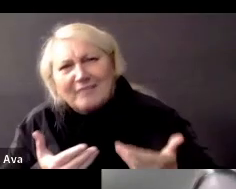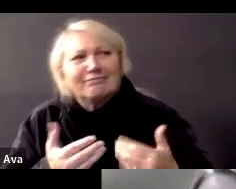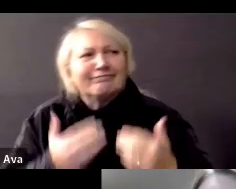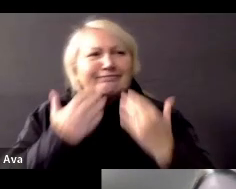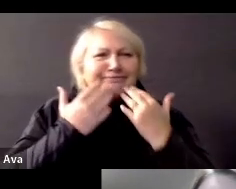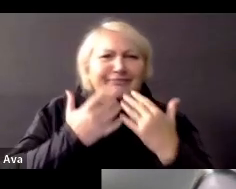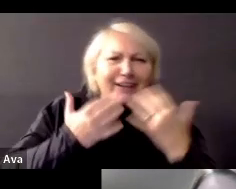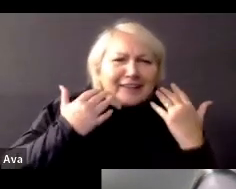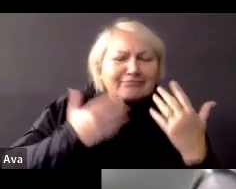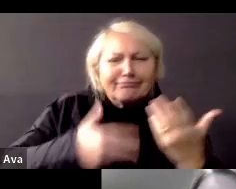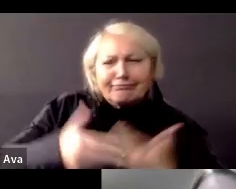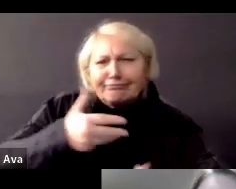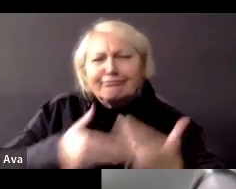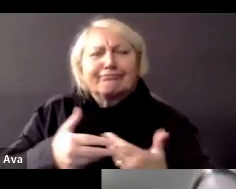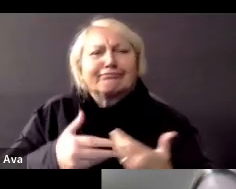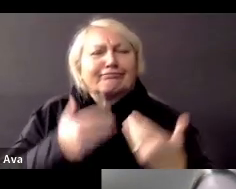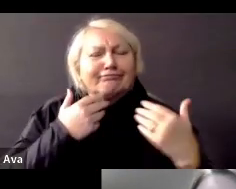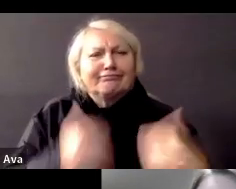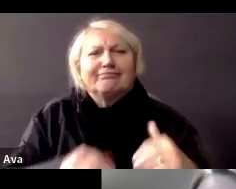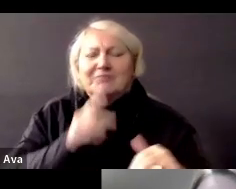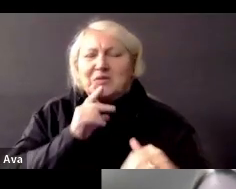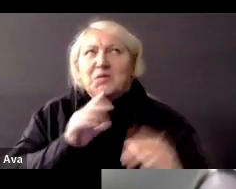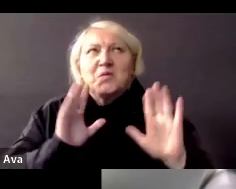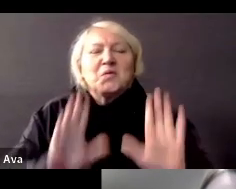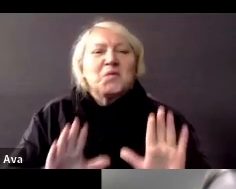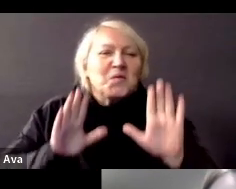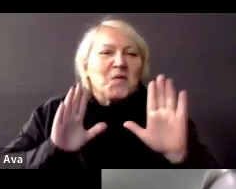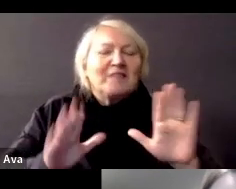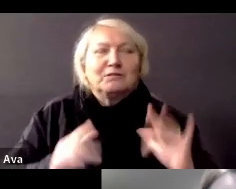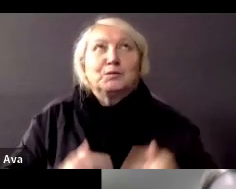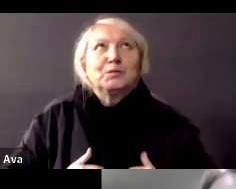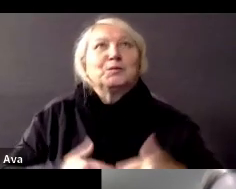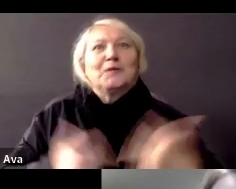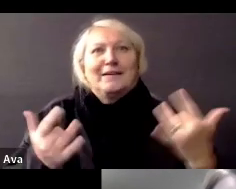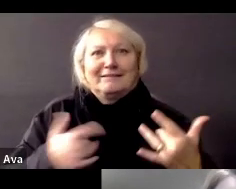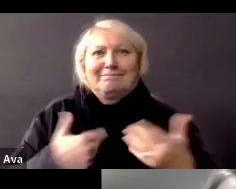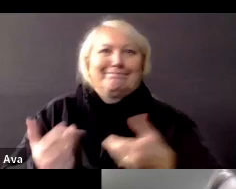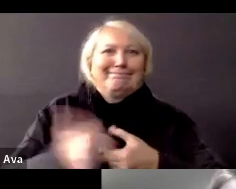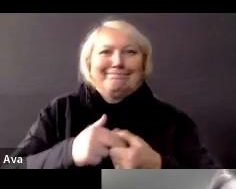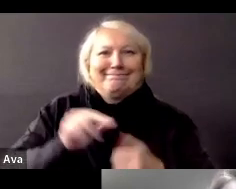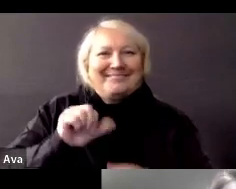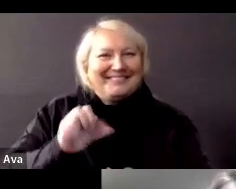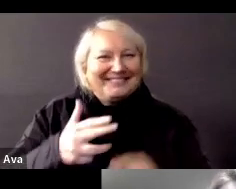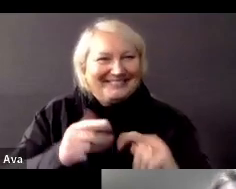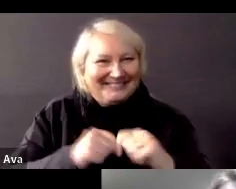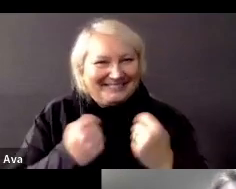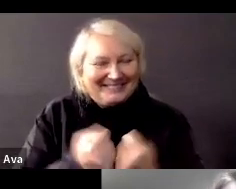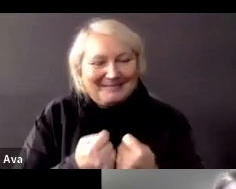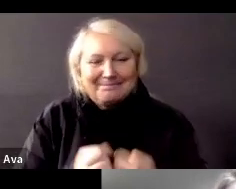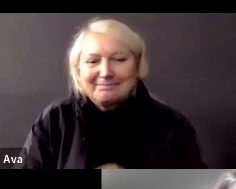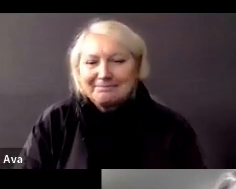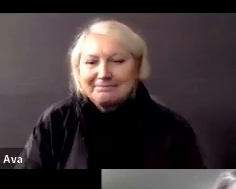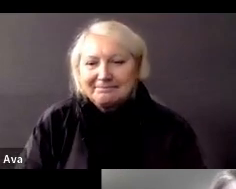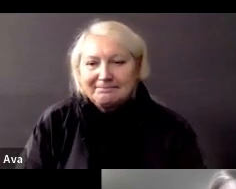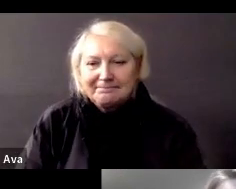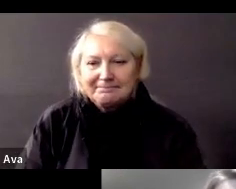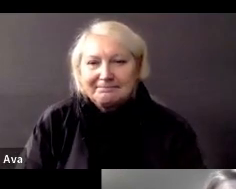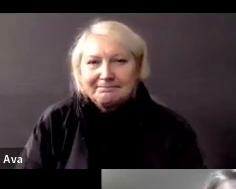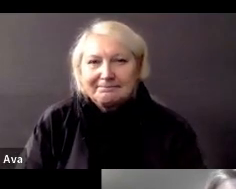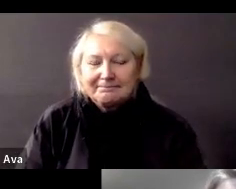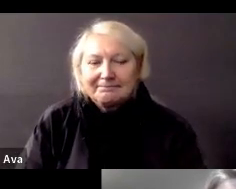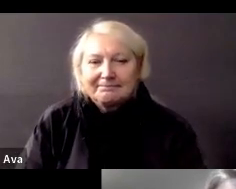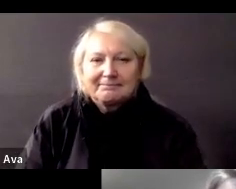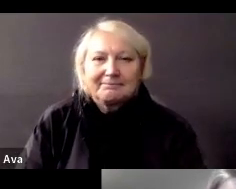thrilling to be part of the Arch team. And of course, the opportunity to assist